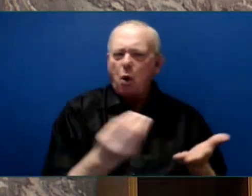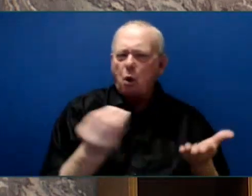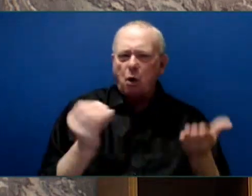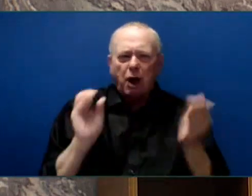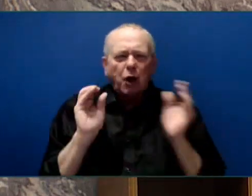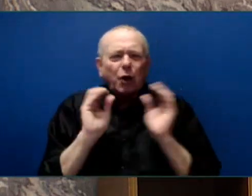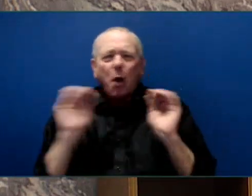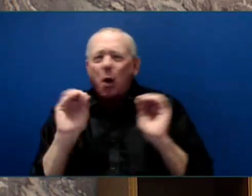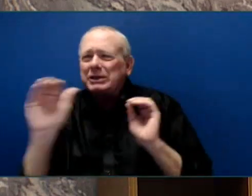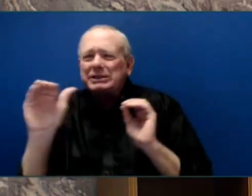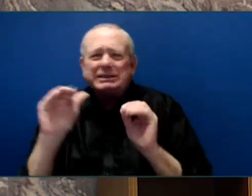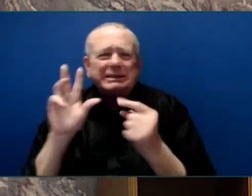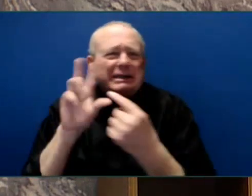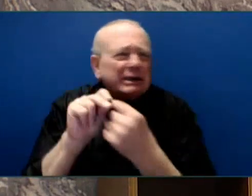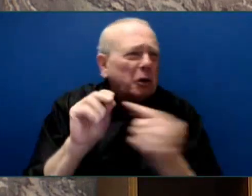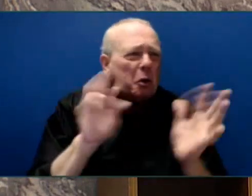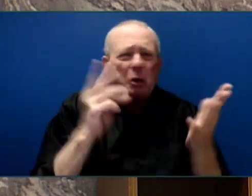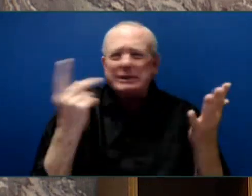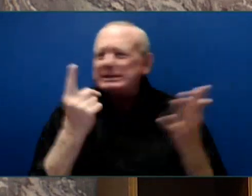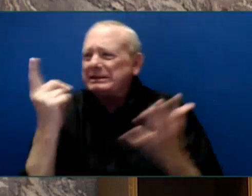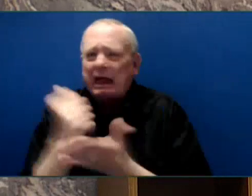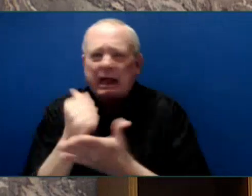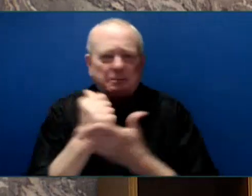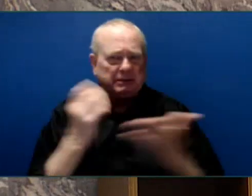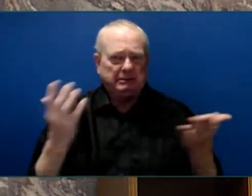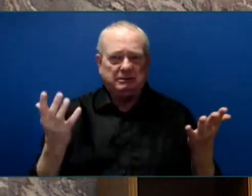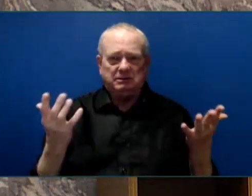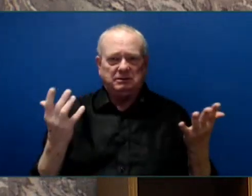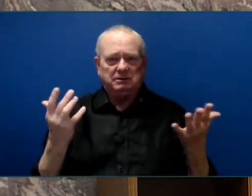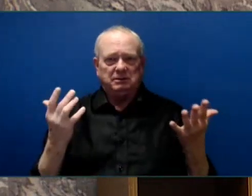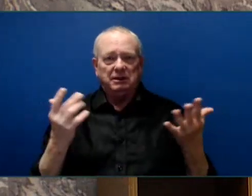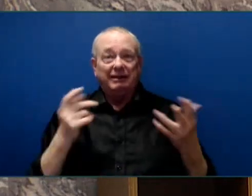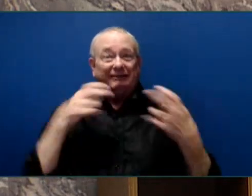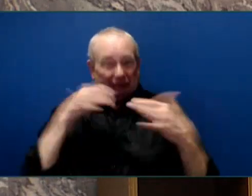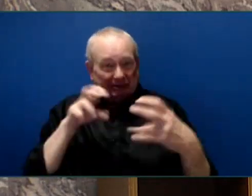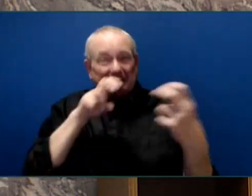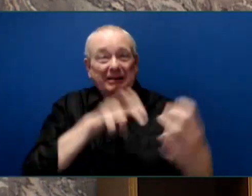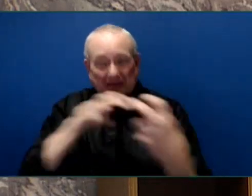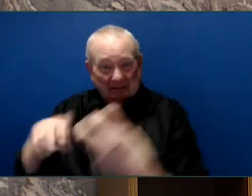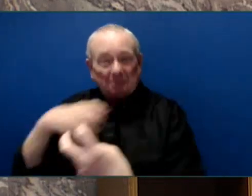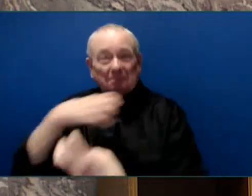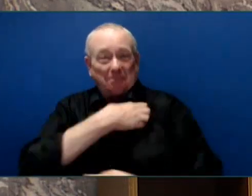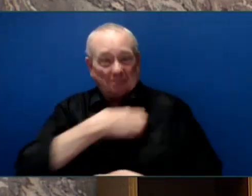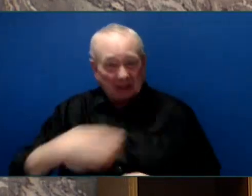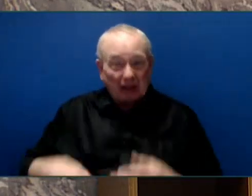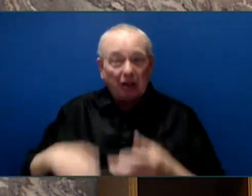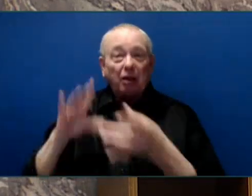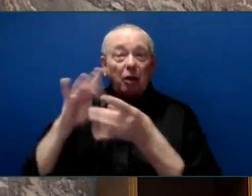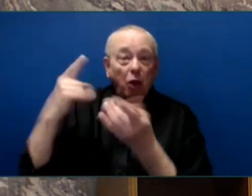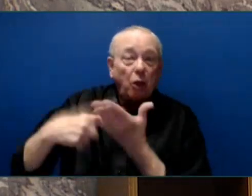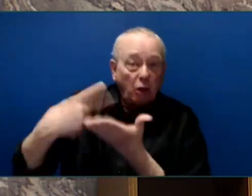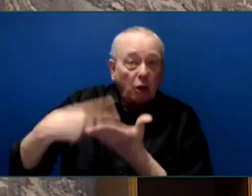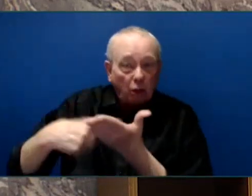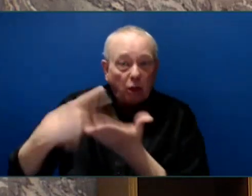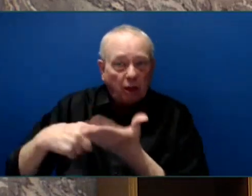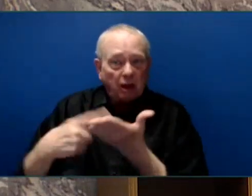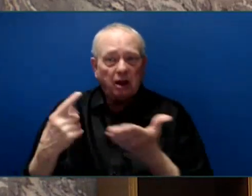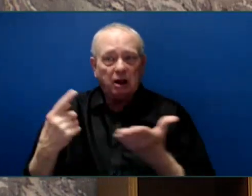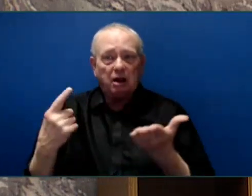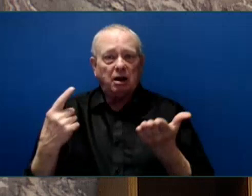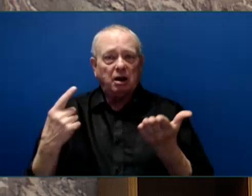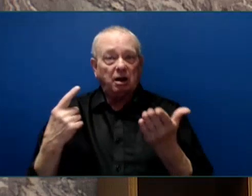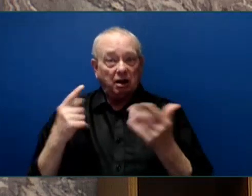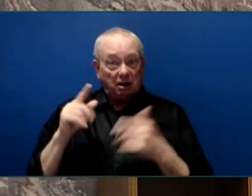met with, or officials from the ministry have met with the mayor and local officials. Maybe the minister should meet with the